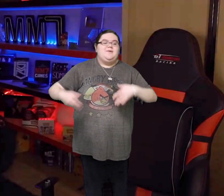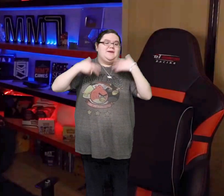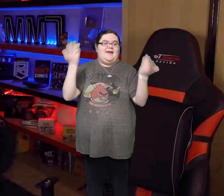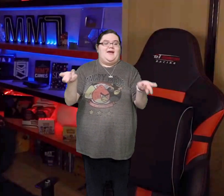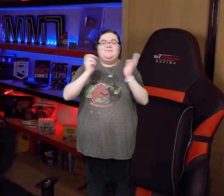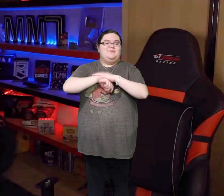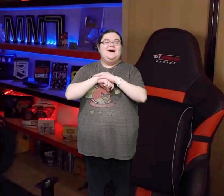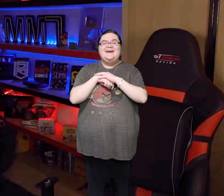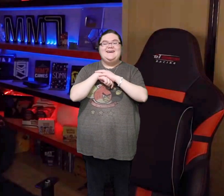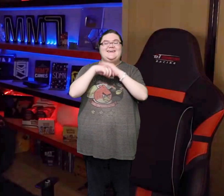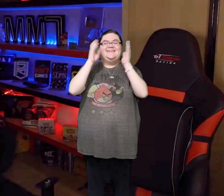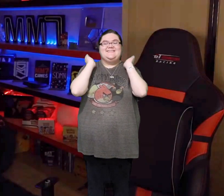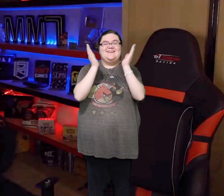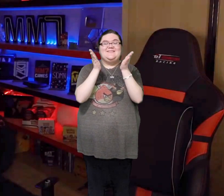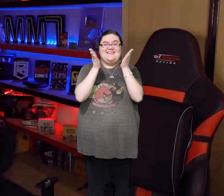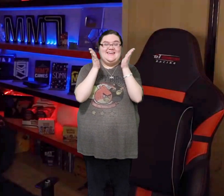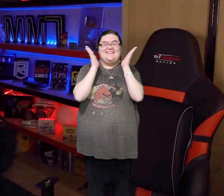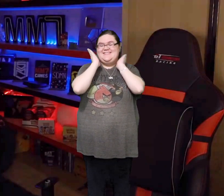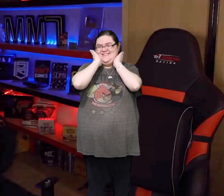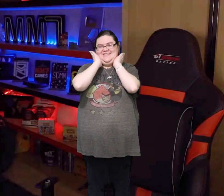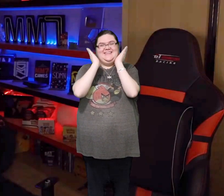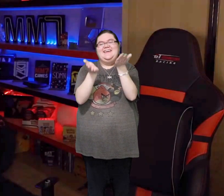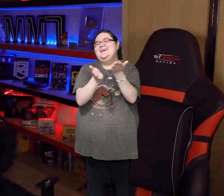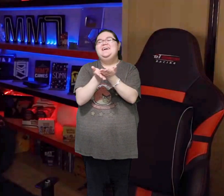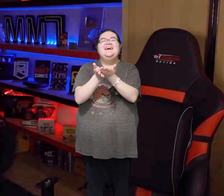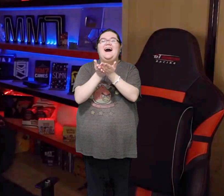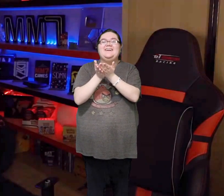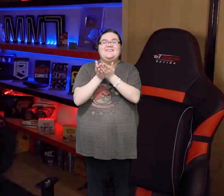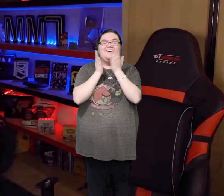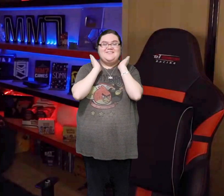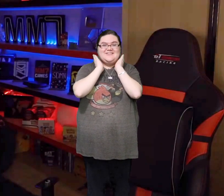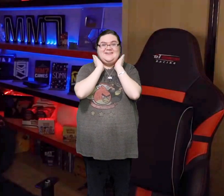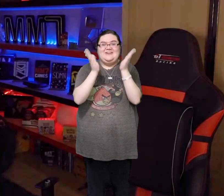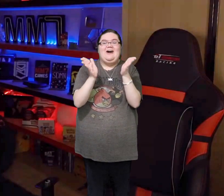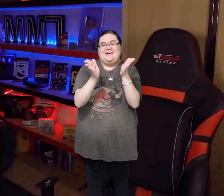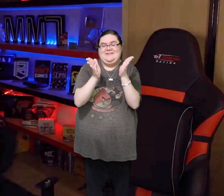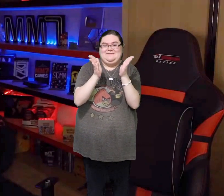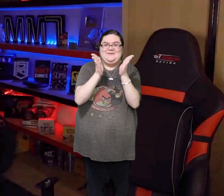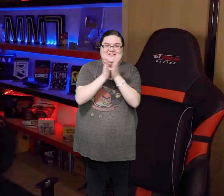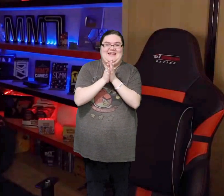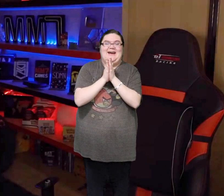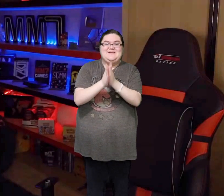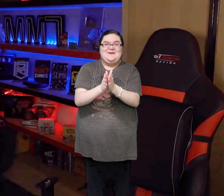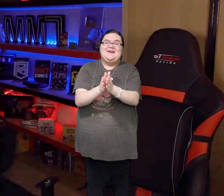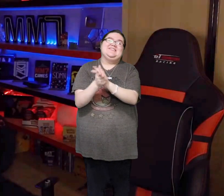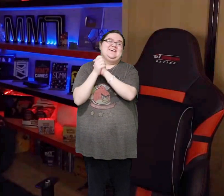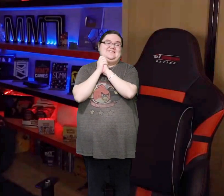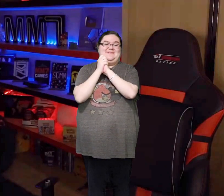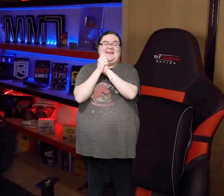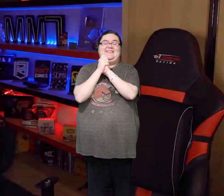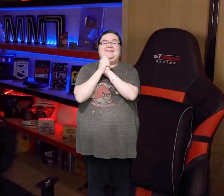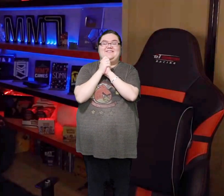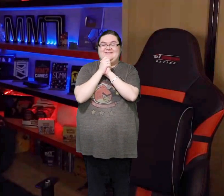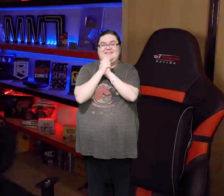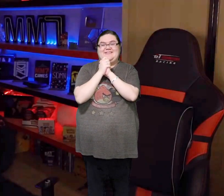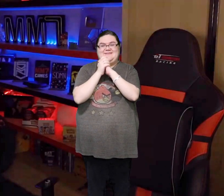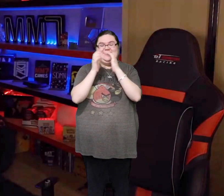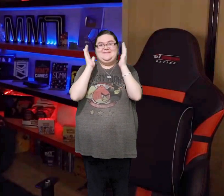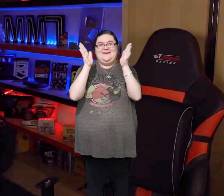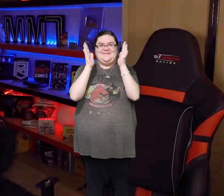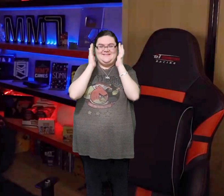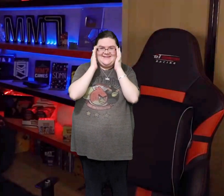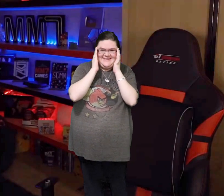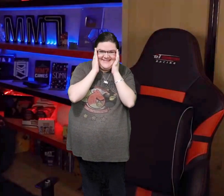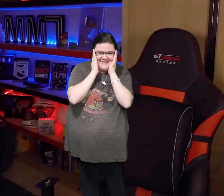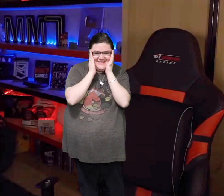don't know why, but I am. Let me, I don't know, I'm just in a talkative mood today. I apologize, but yeah, that those are like some of